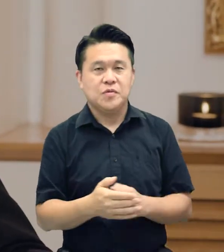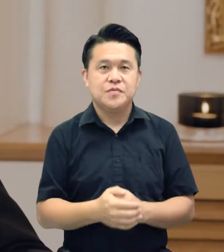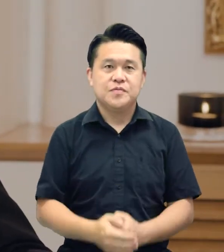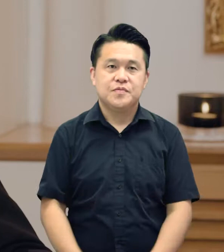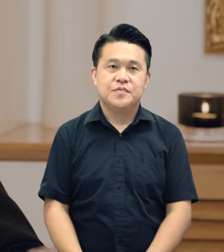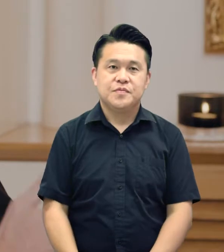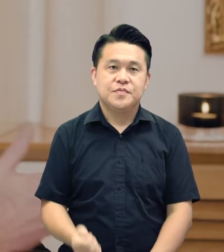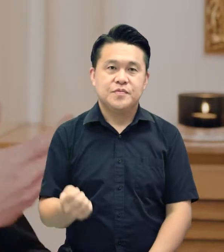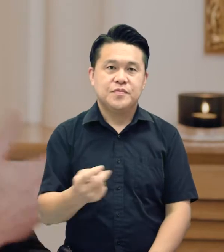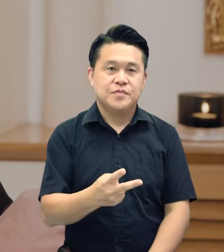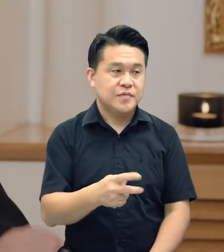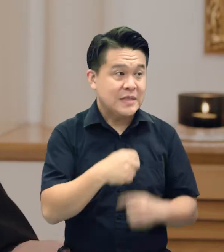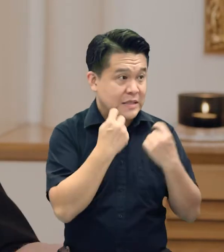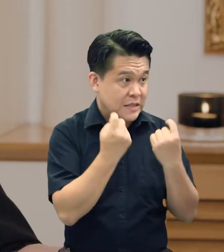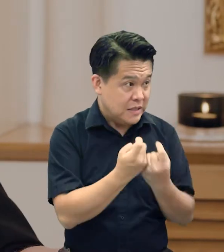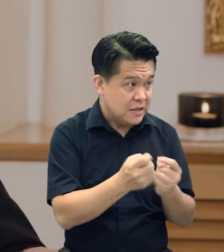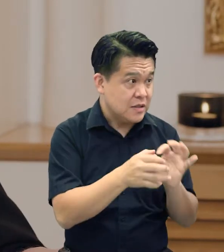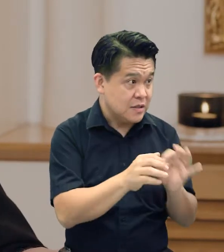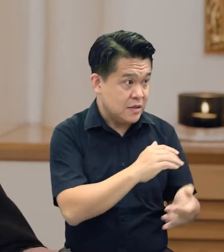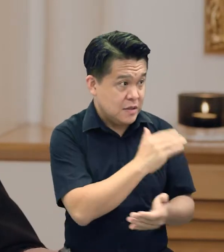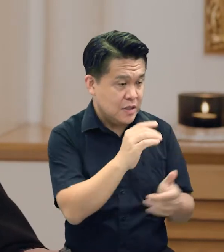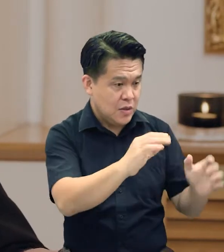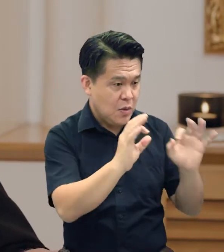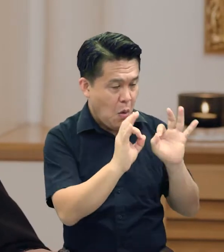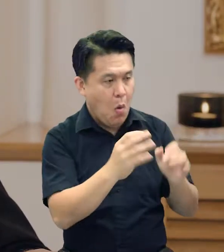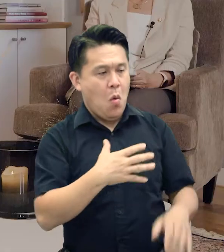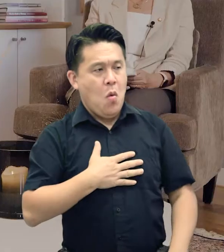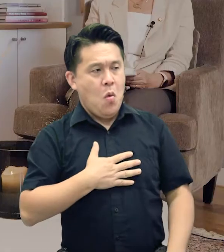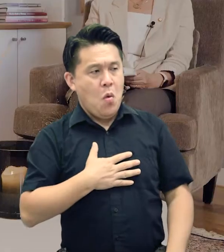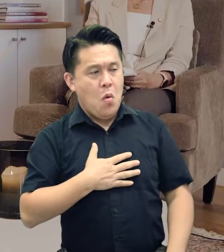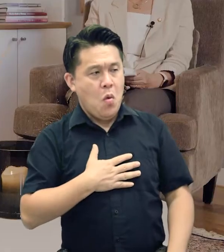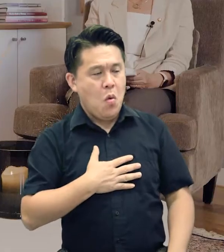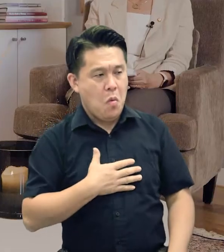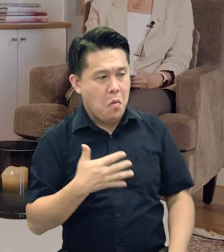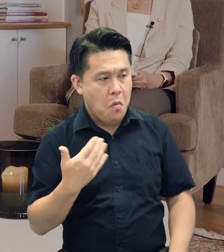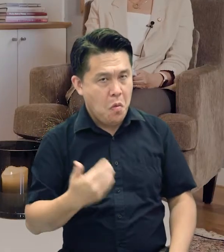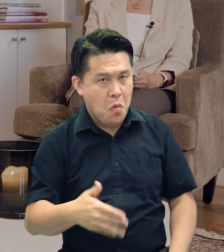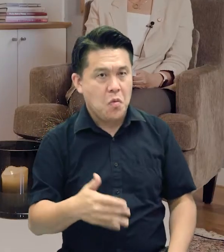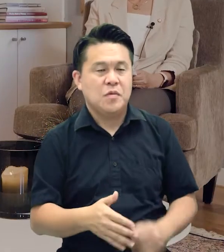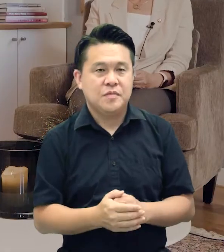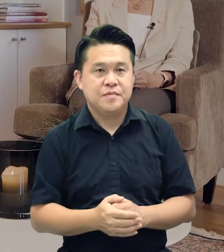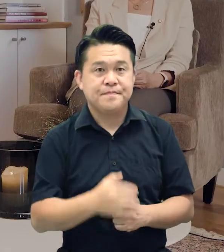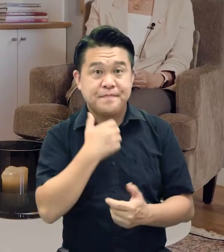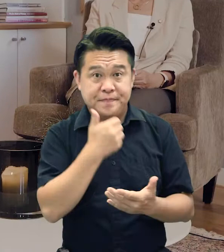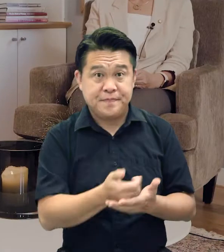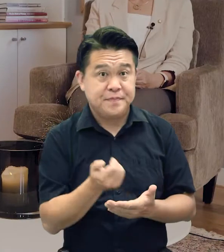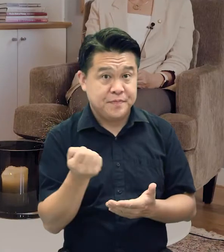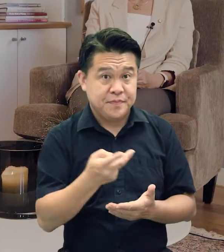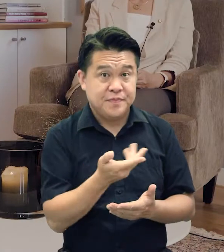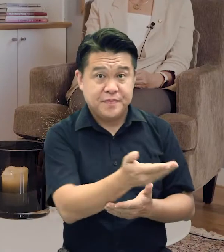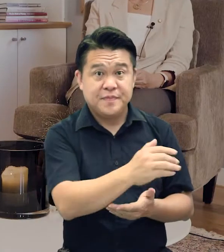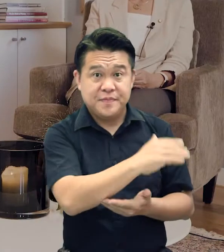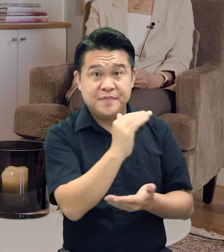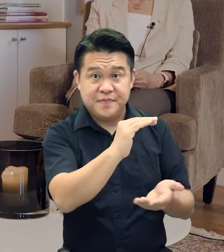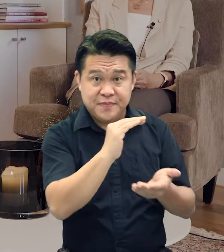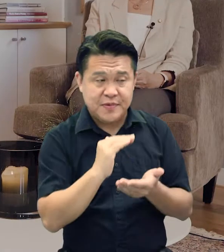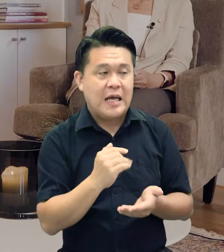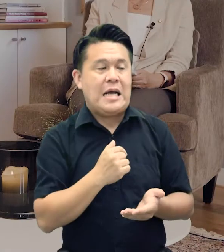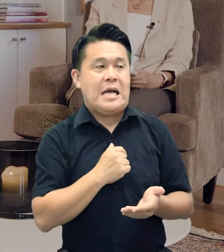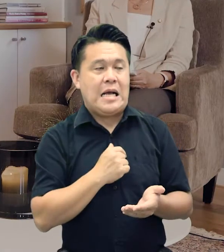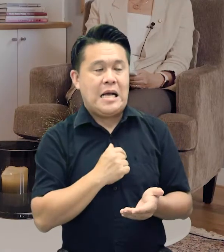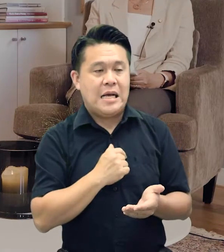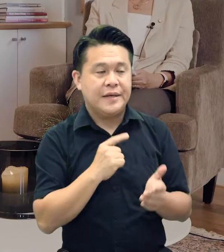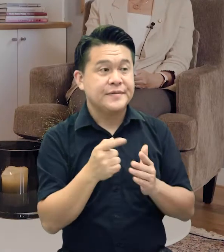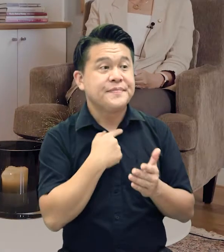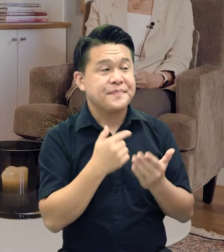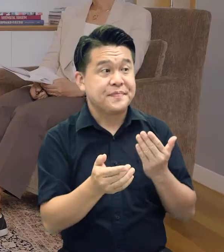background, but also a very strong story. Yes. That I think moves us and makes a deep impression of